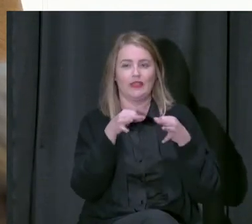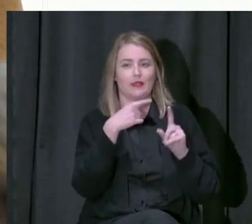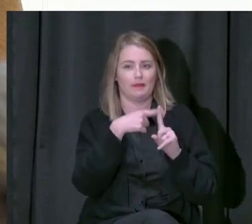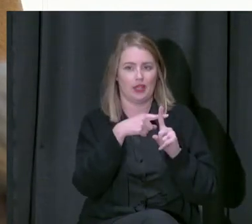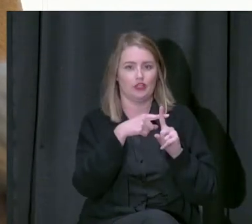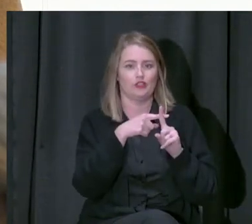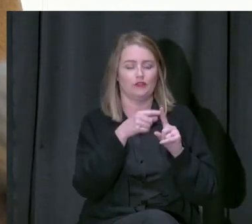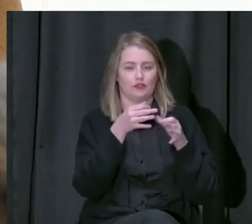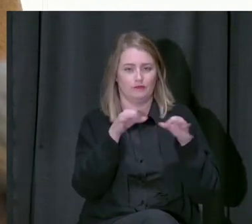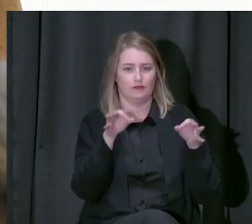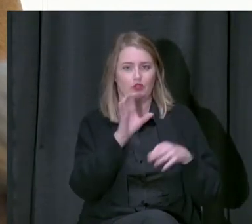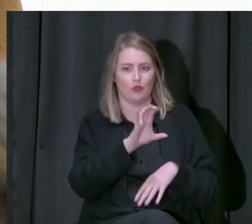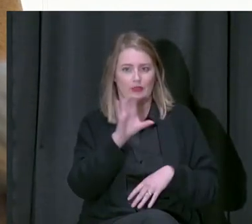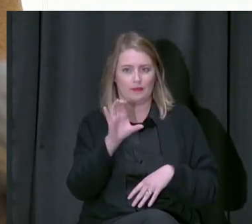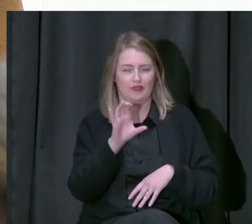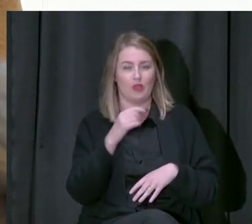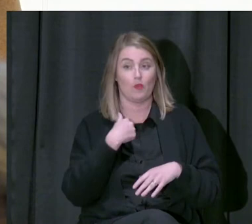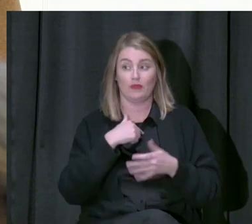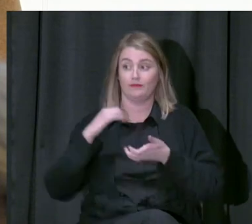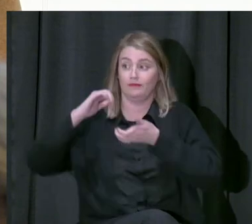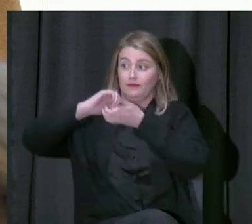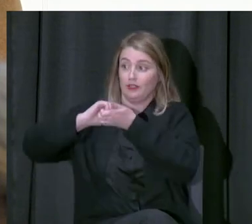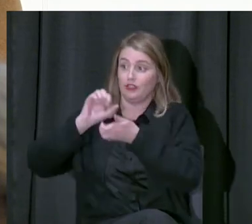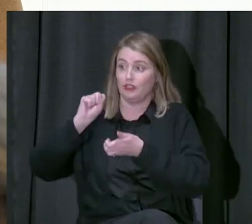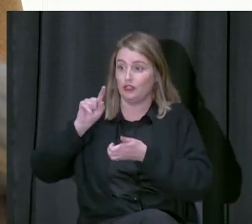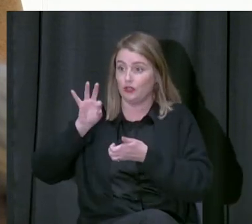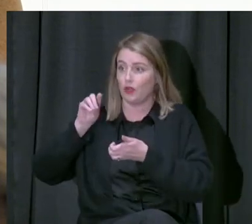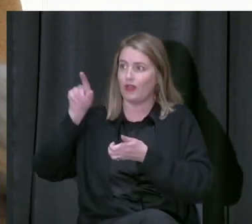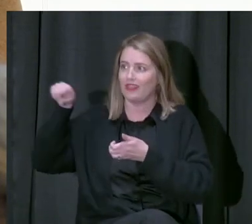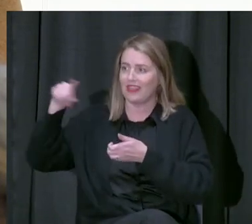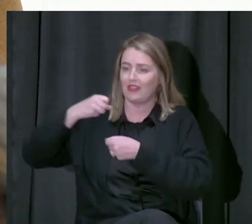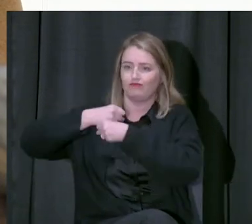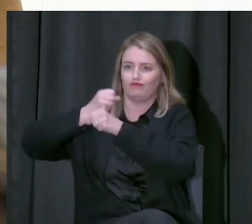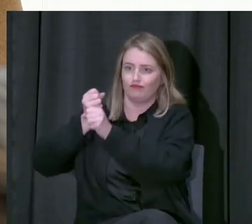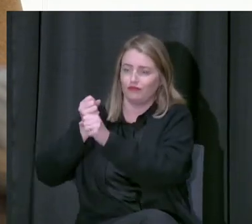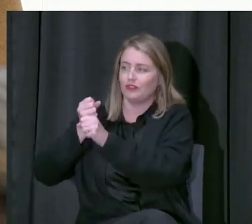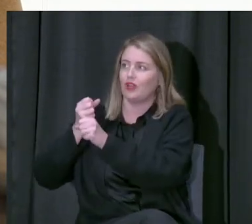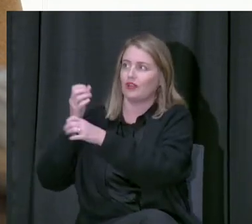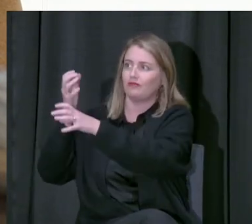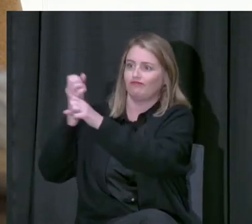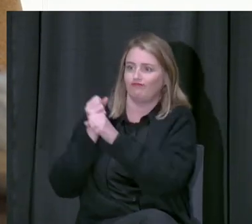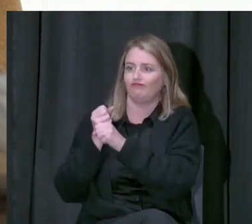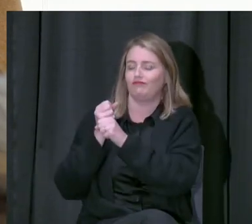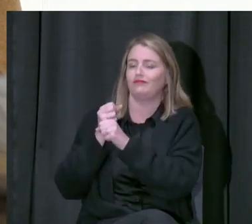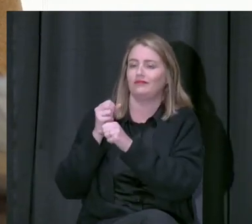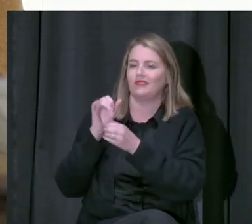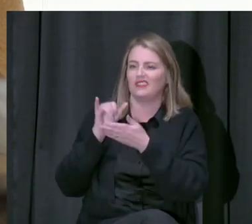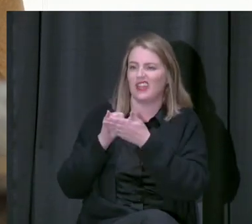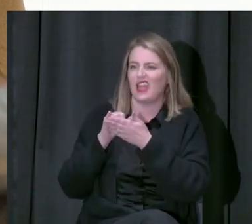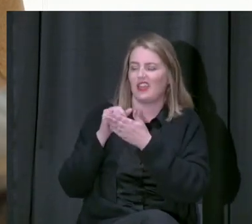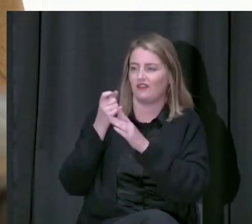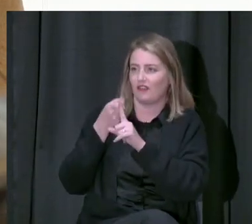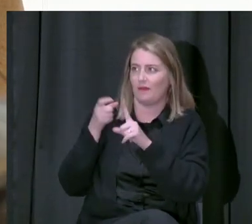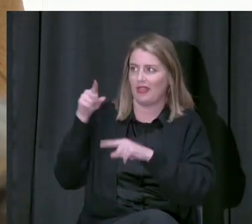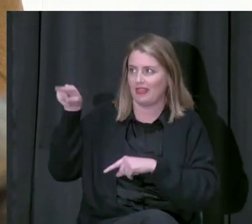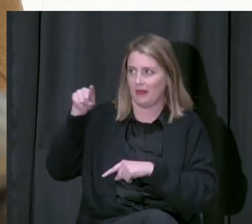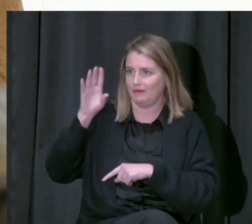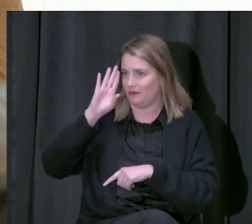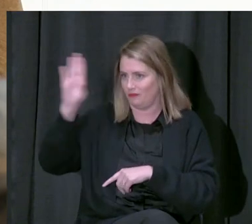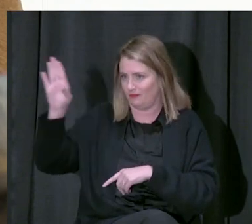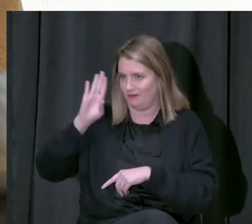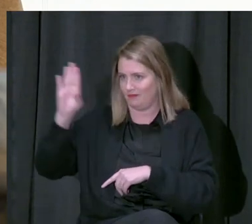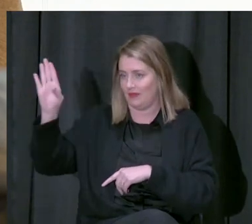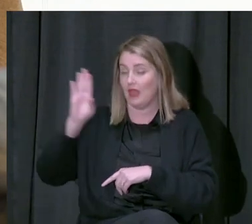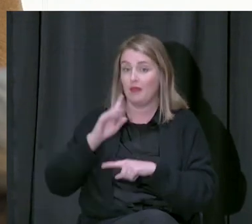by partnering with studios who produce the content and procuring those as accessibility assets from them directly. But when there